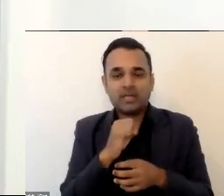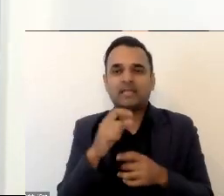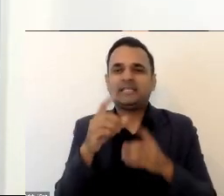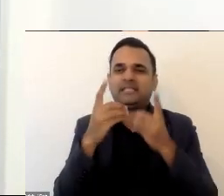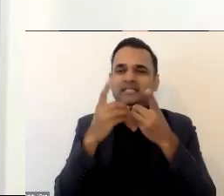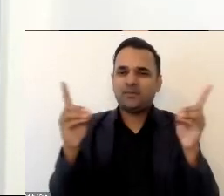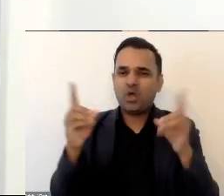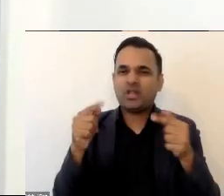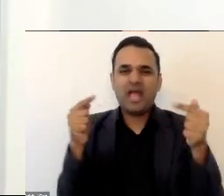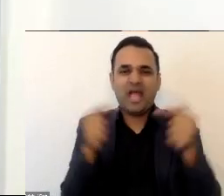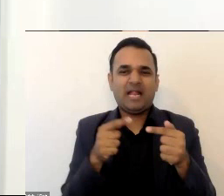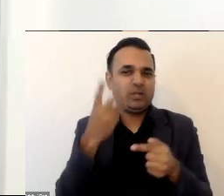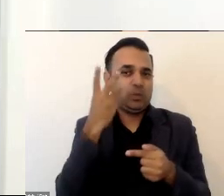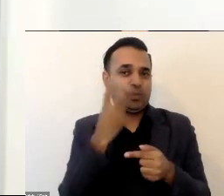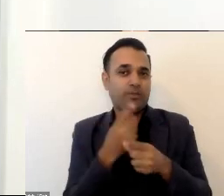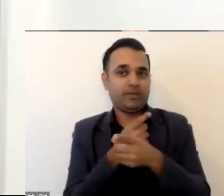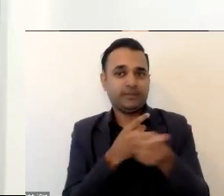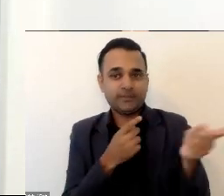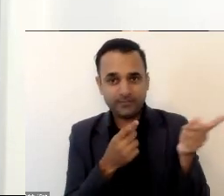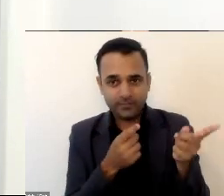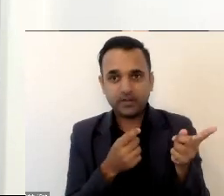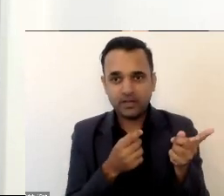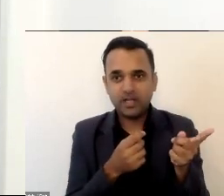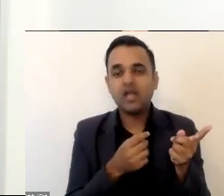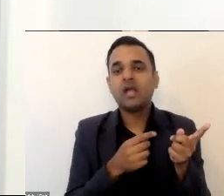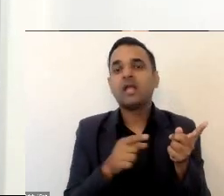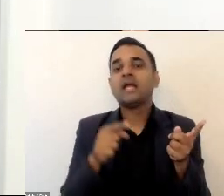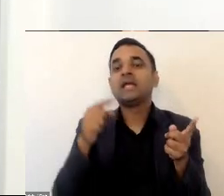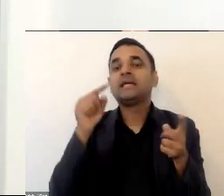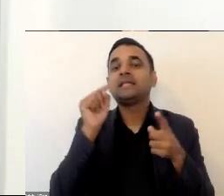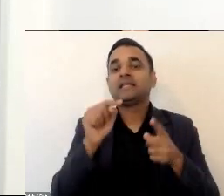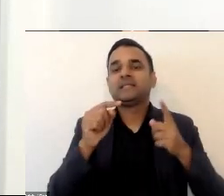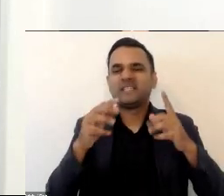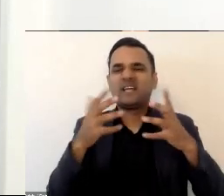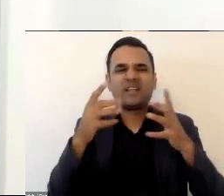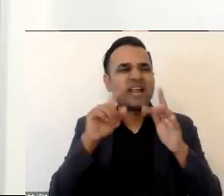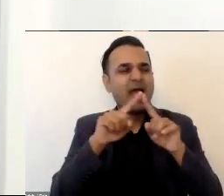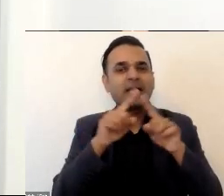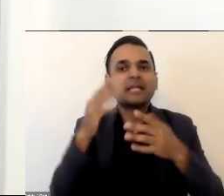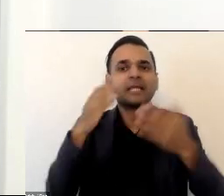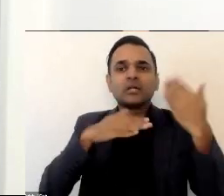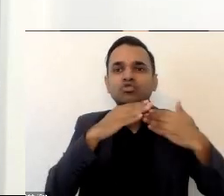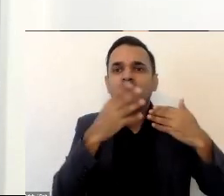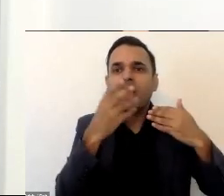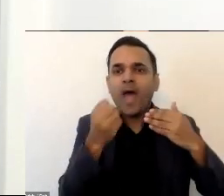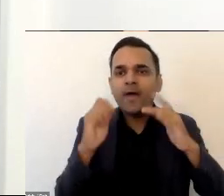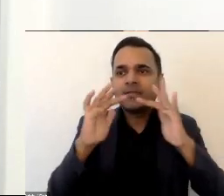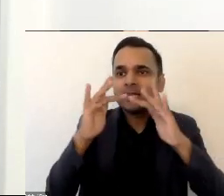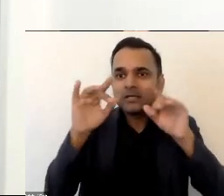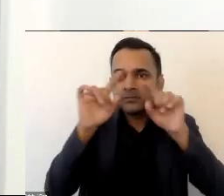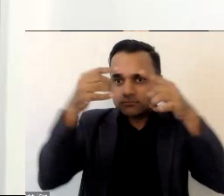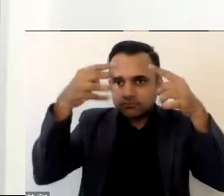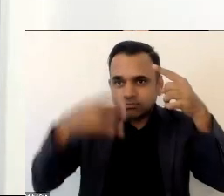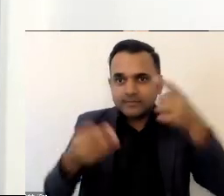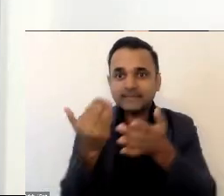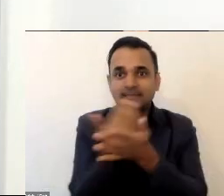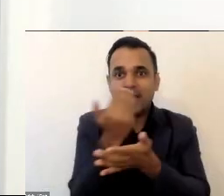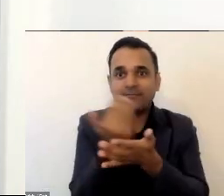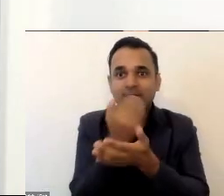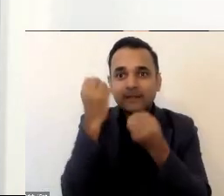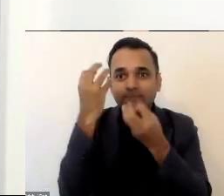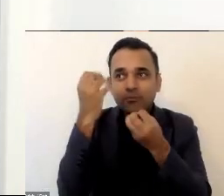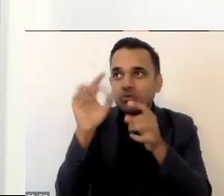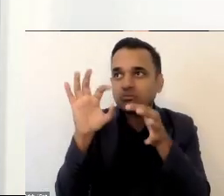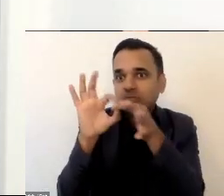outputs. And so the solution in that context for that AI tool was not to get rid of gender as a